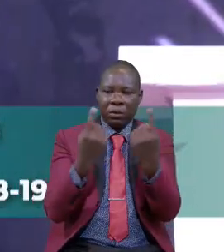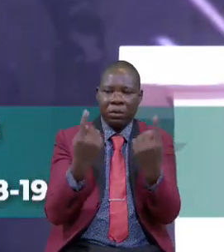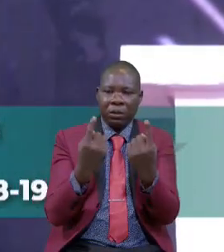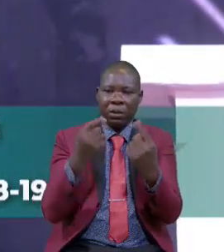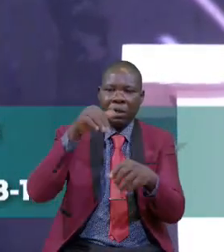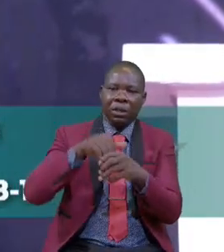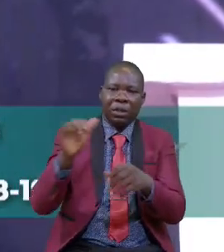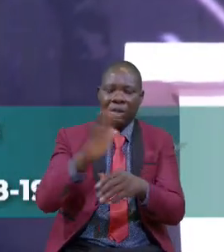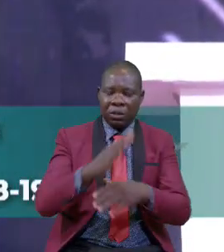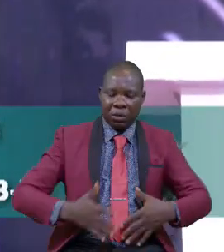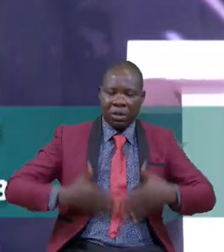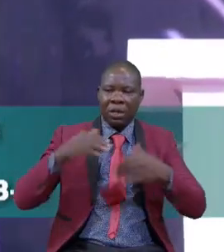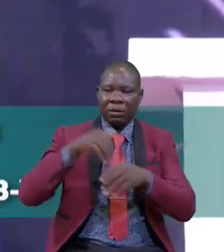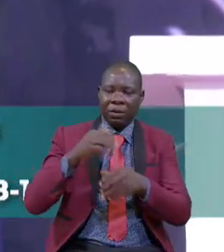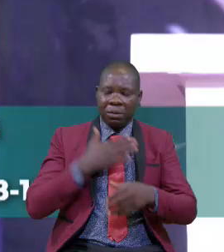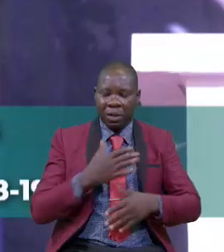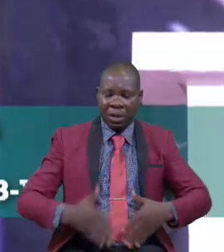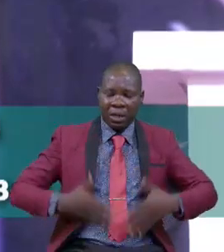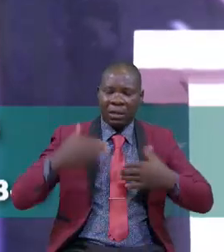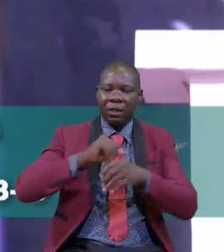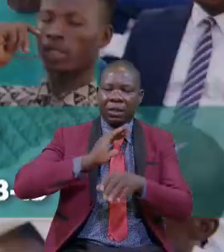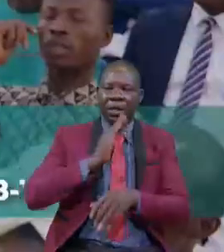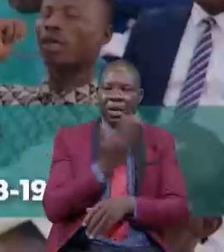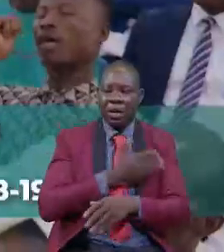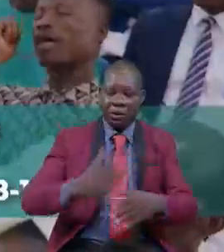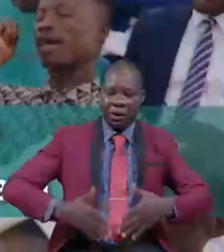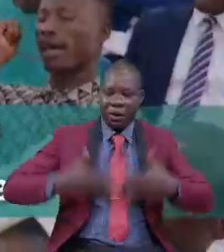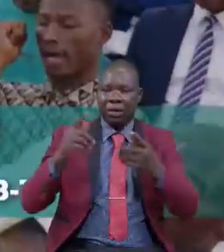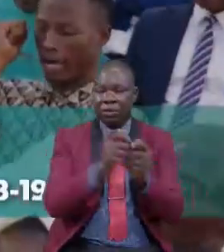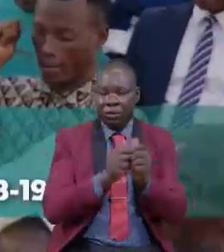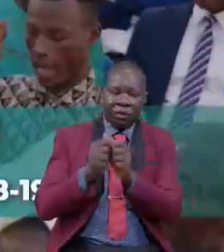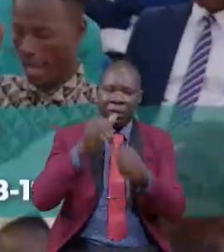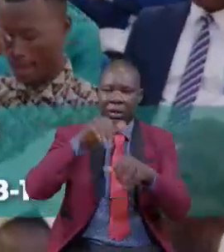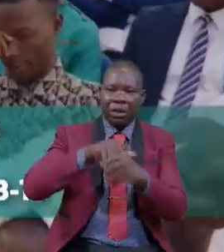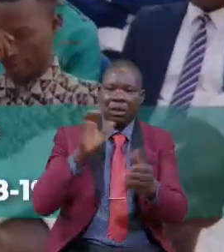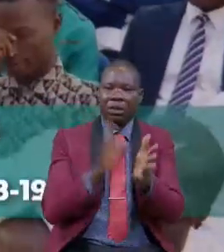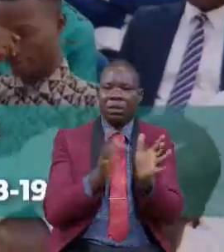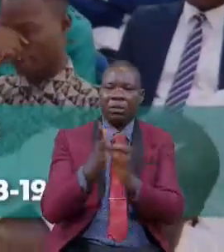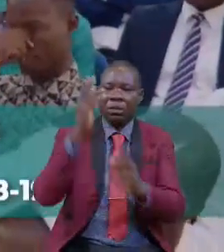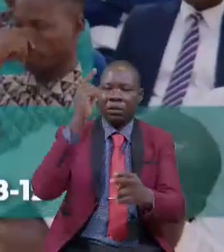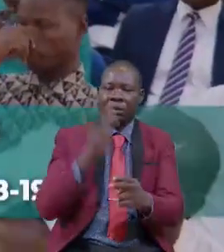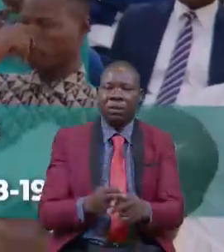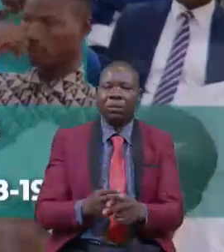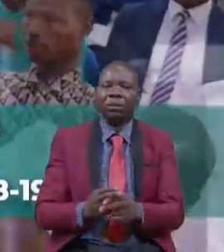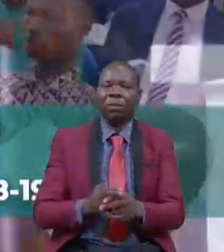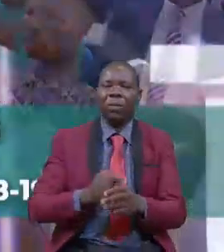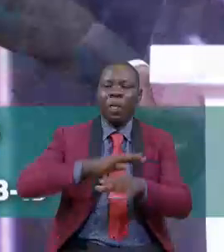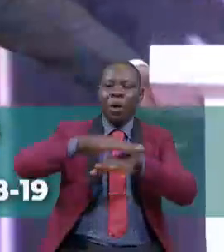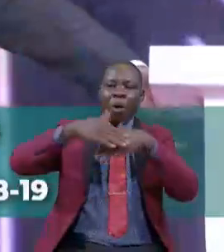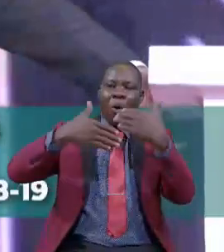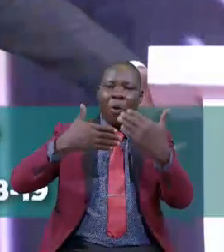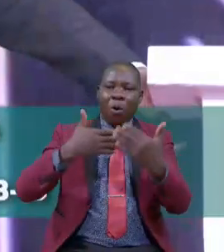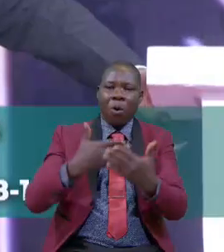my life, in our lives together, in Jesus' name. Amen. All